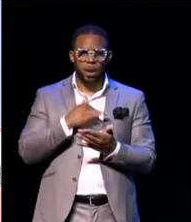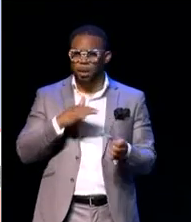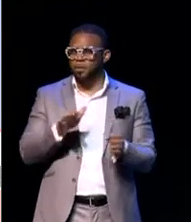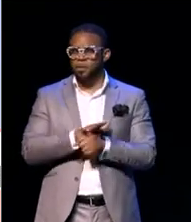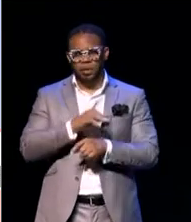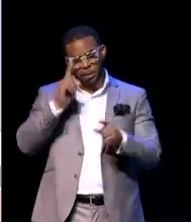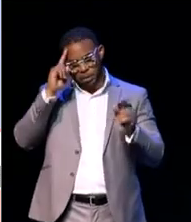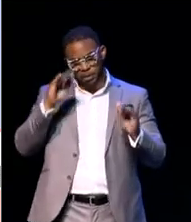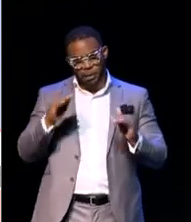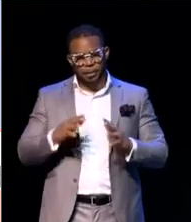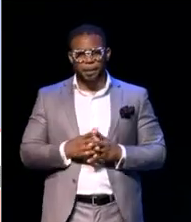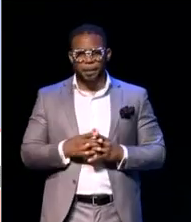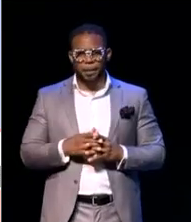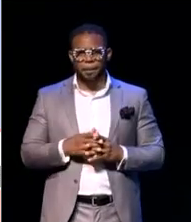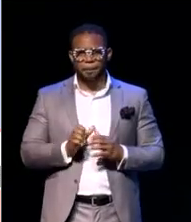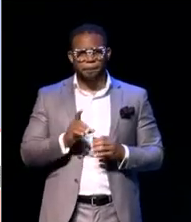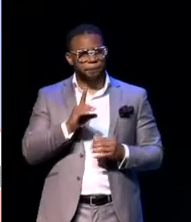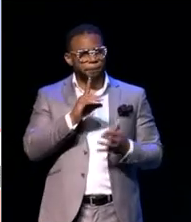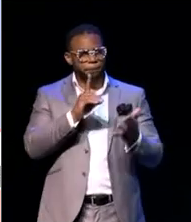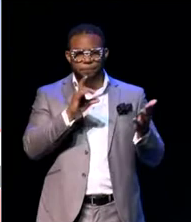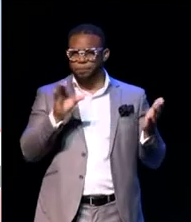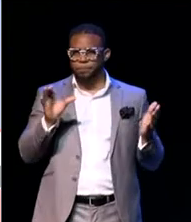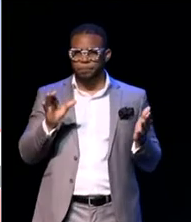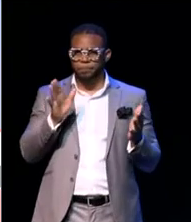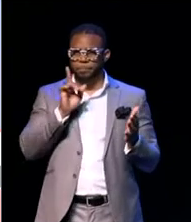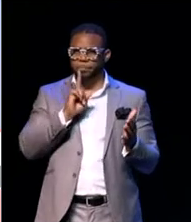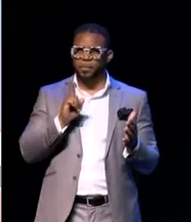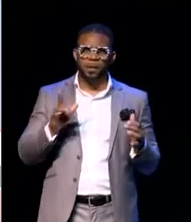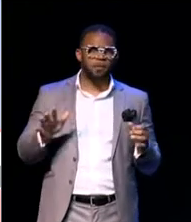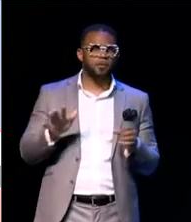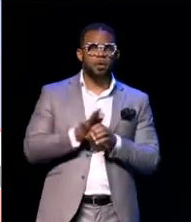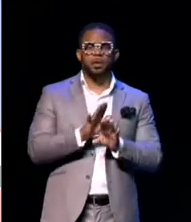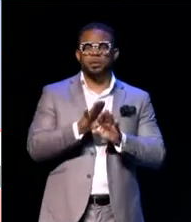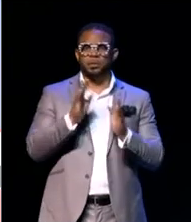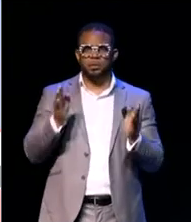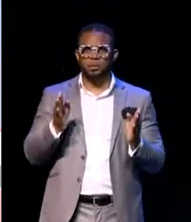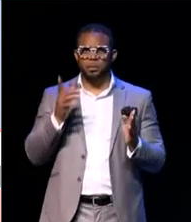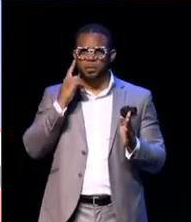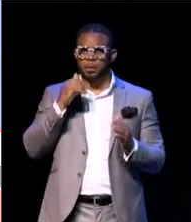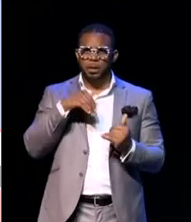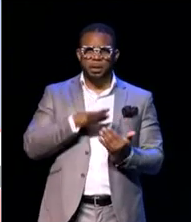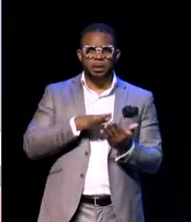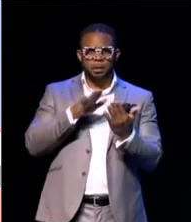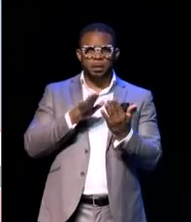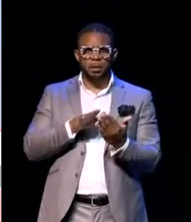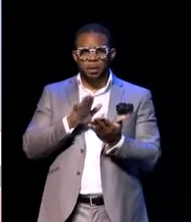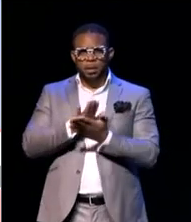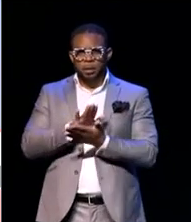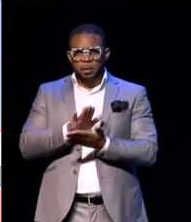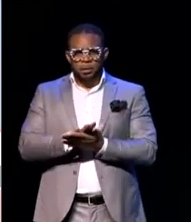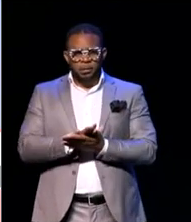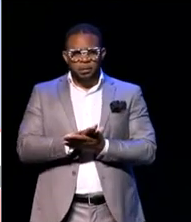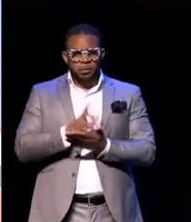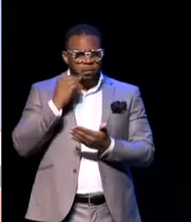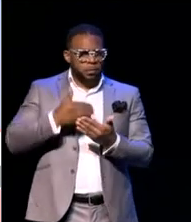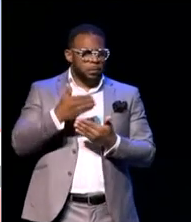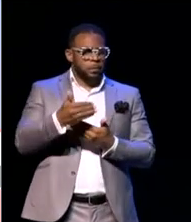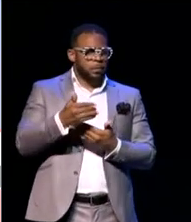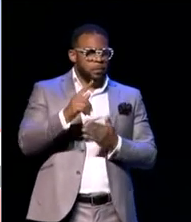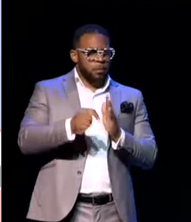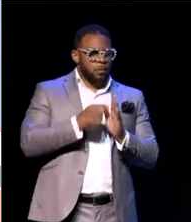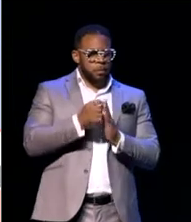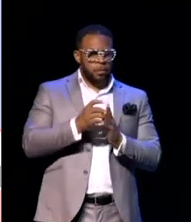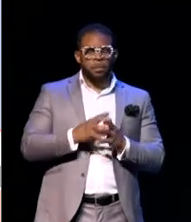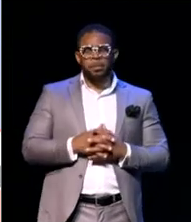fully expect that the District of Columbia will be fully open for in-person schooling for the next